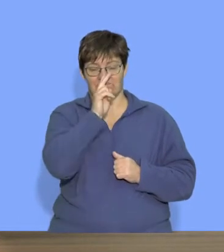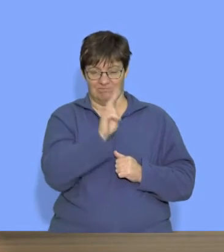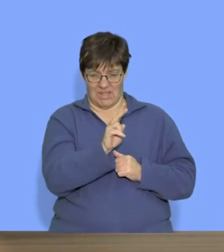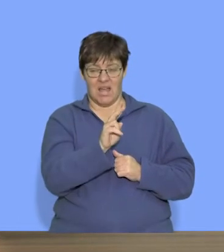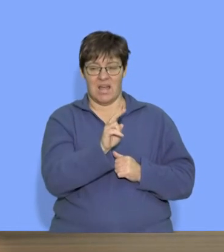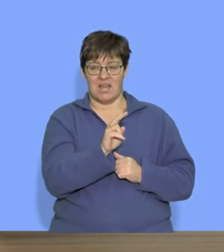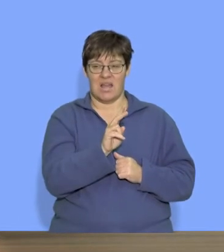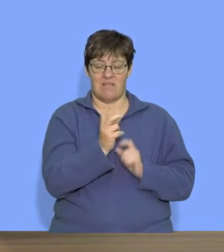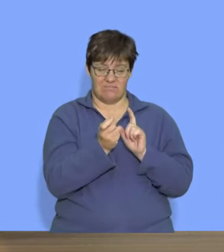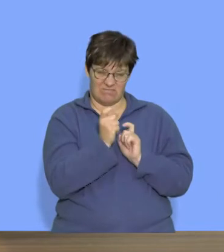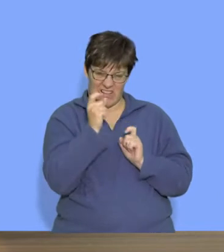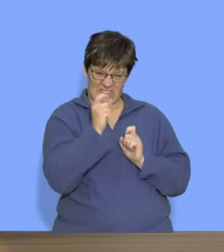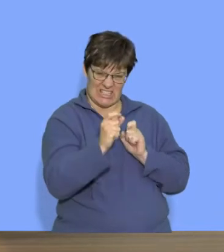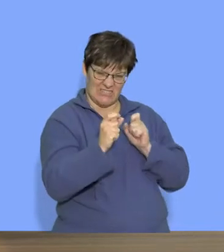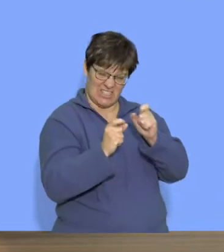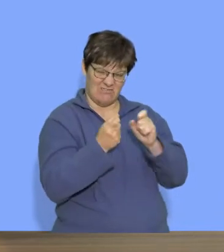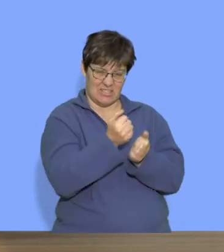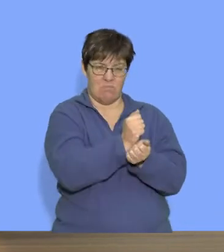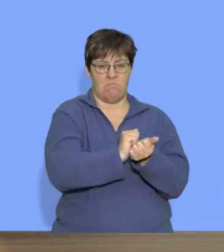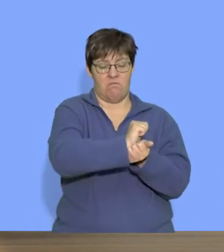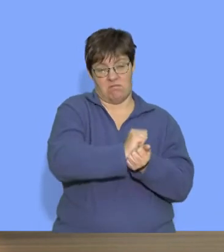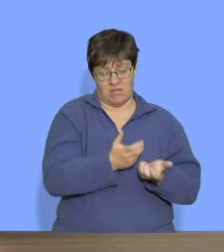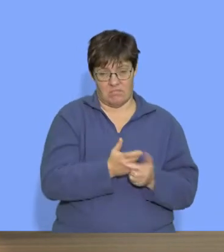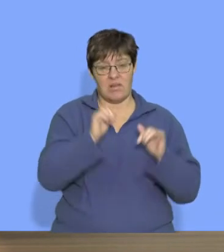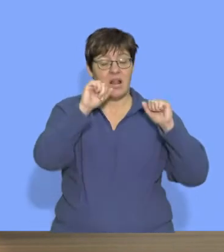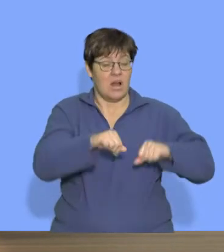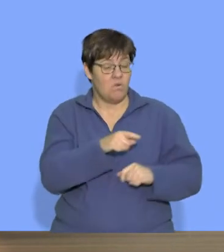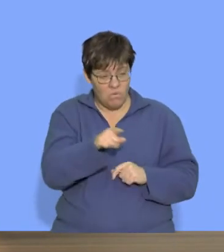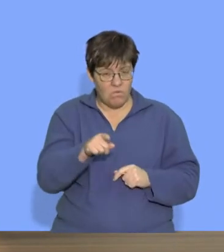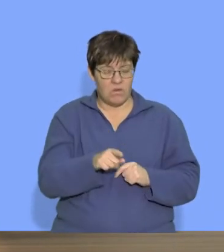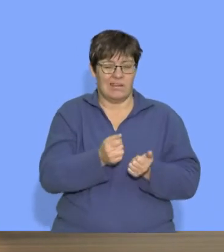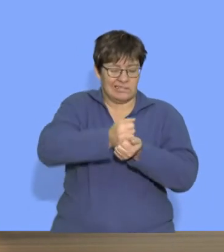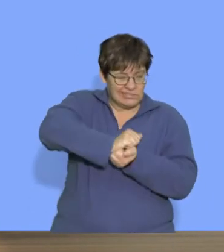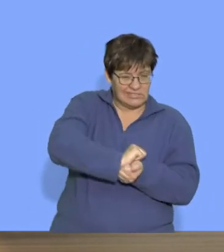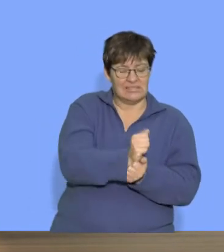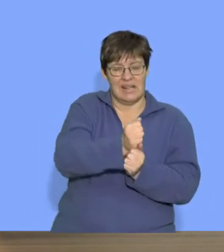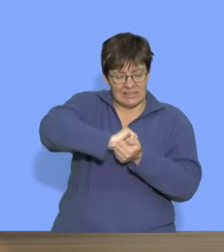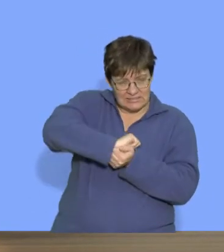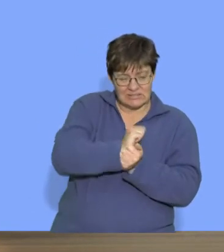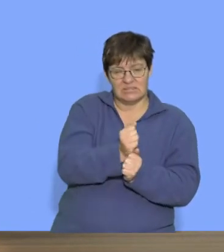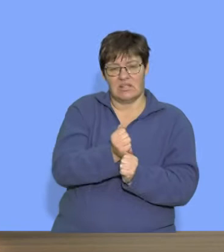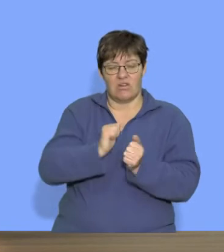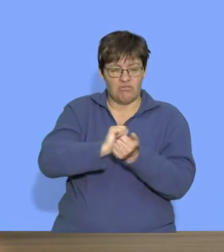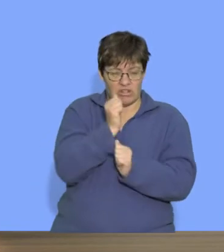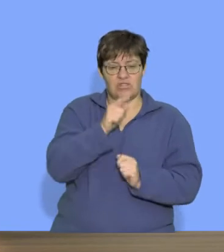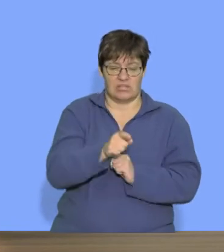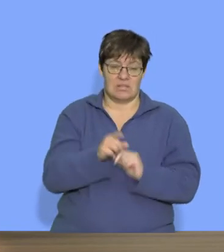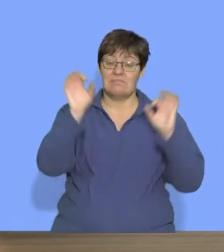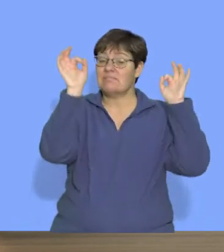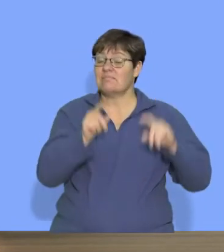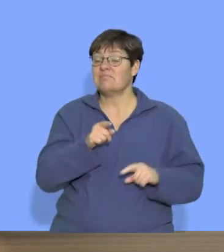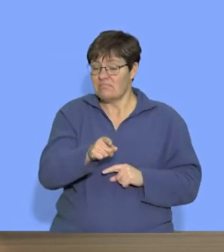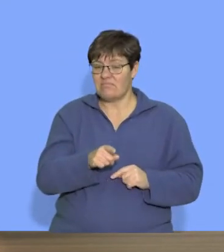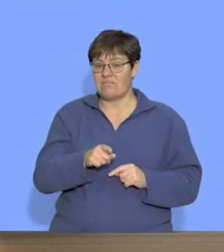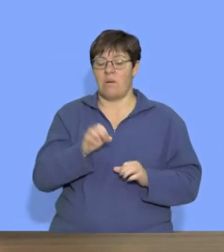that they've got large molars, again allowing them to grind and crush, especially